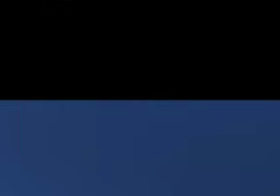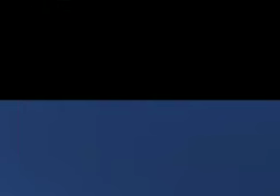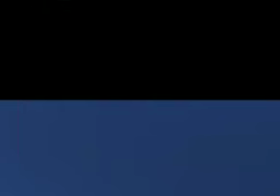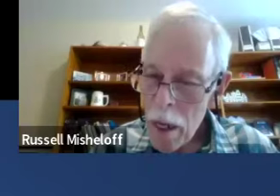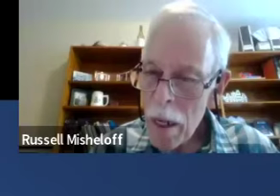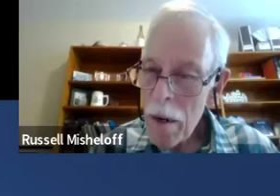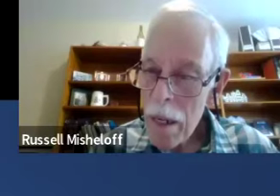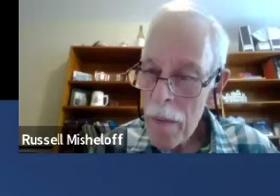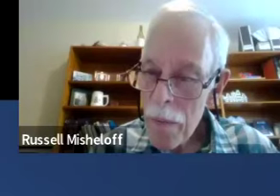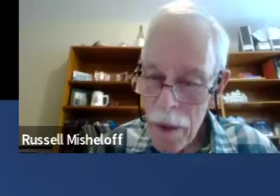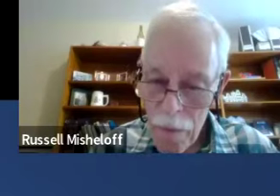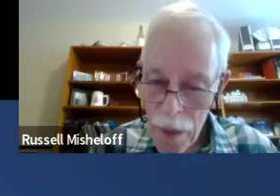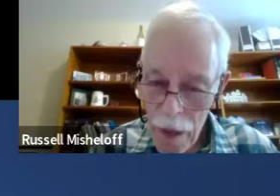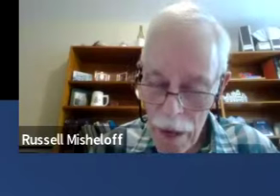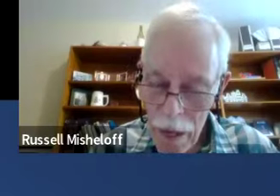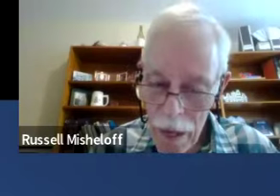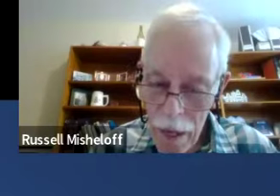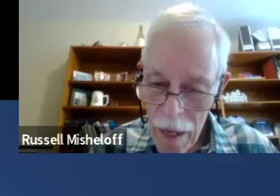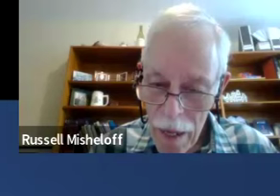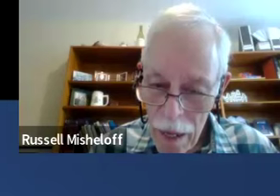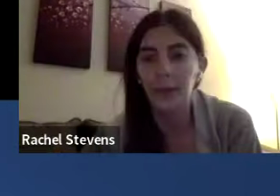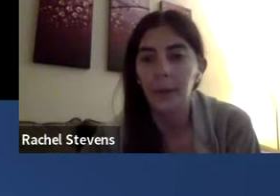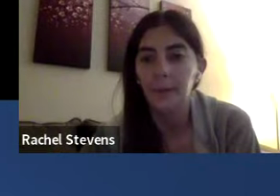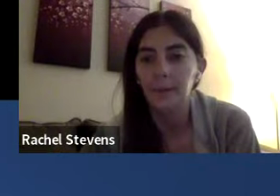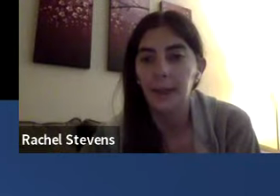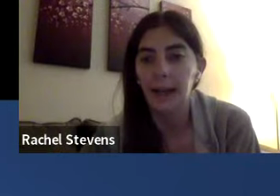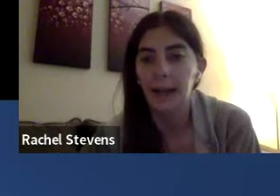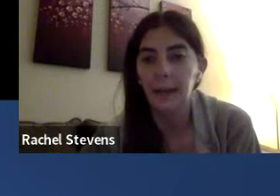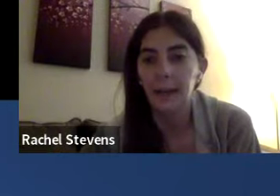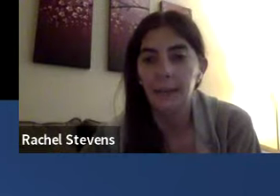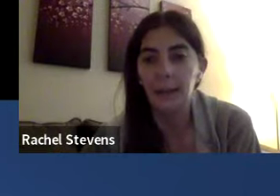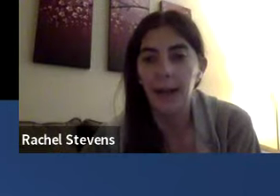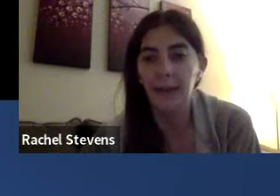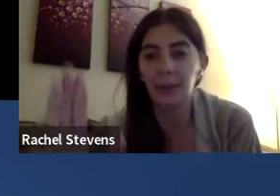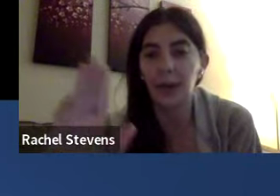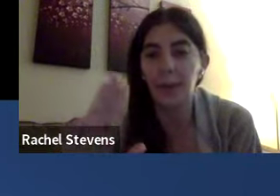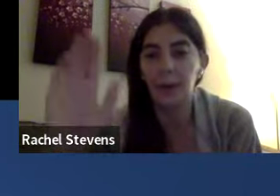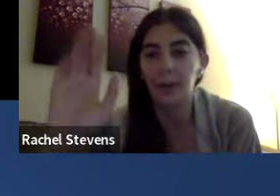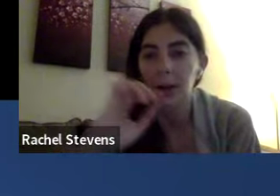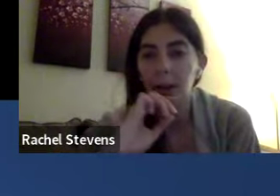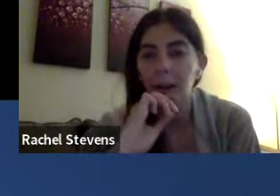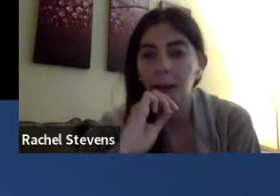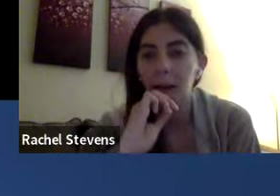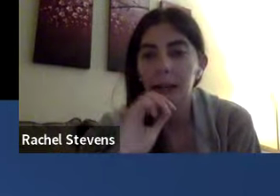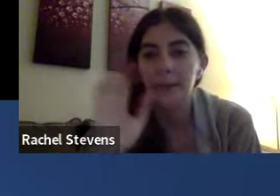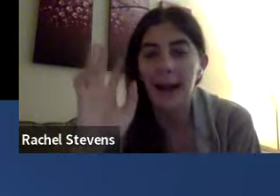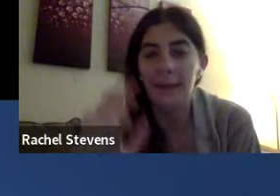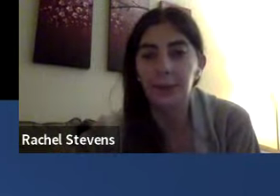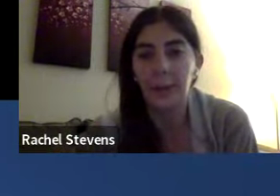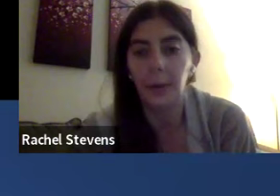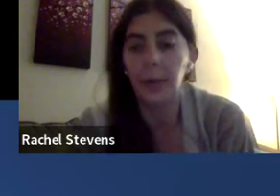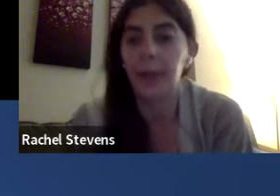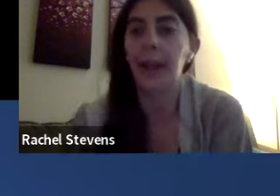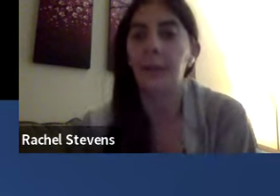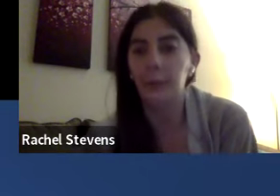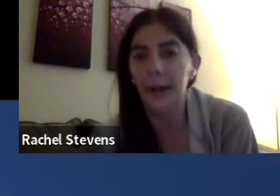Okay. Should I This go is on? Speaking Or... as it's a Russell Mishelha. Yeah. I'm not sure might be who's having speaking. Trouble.